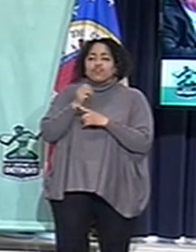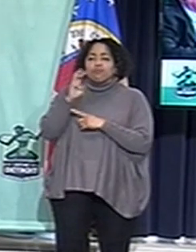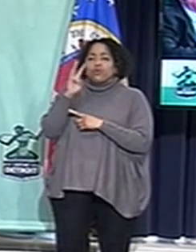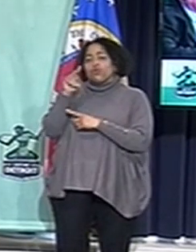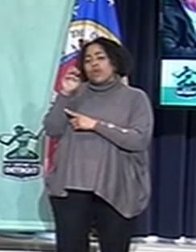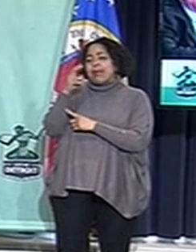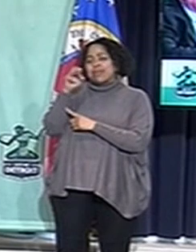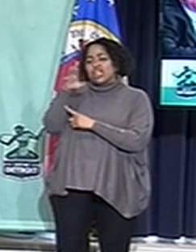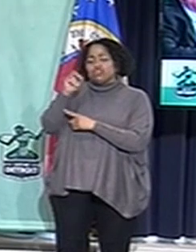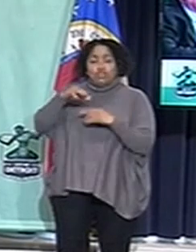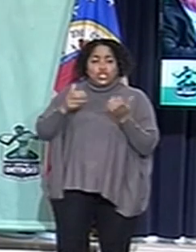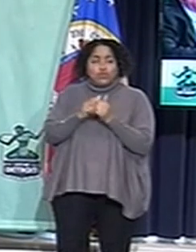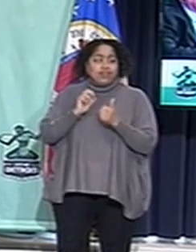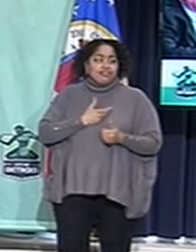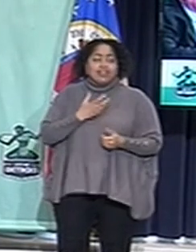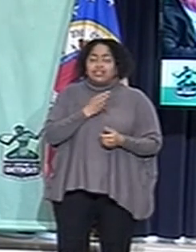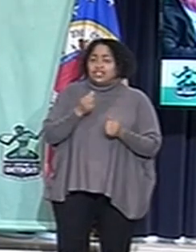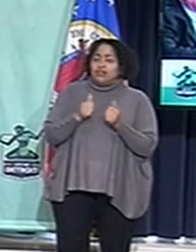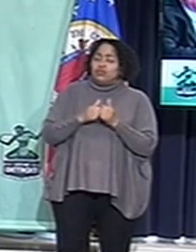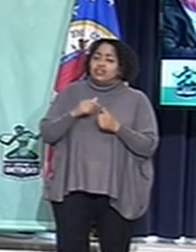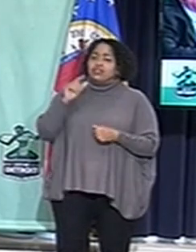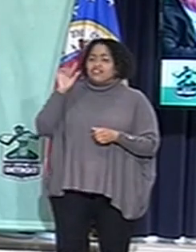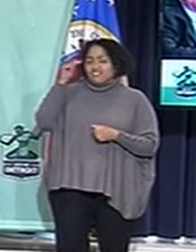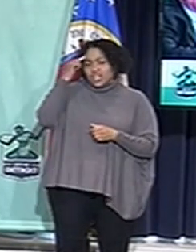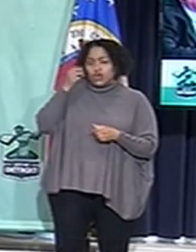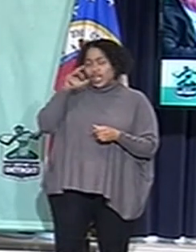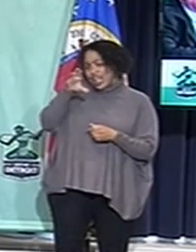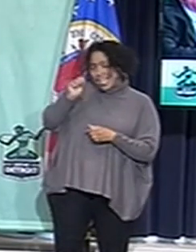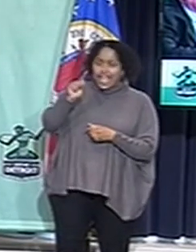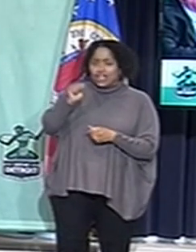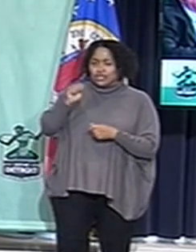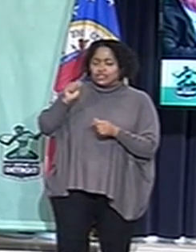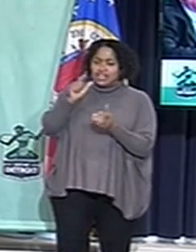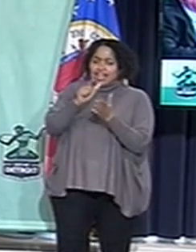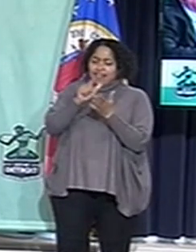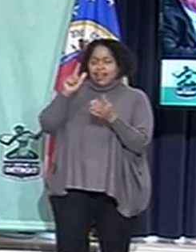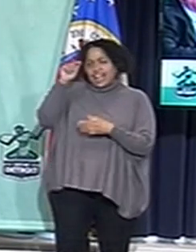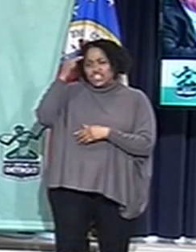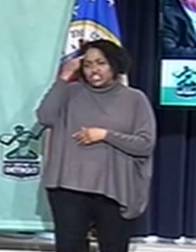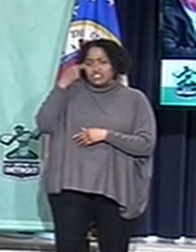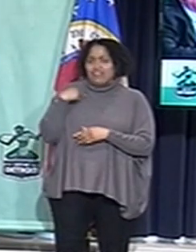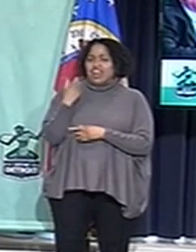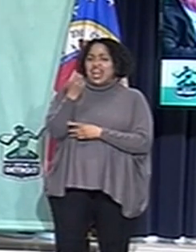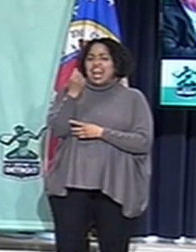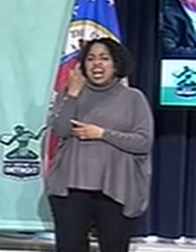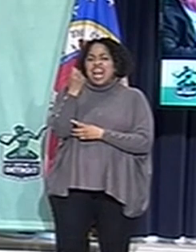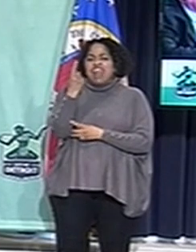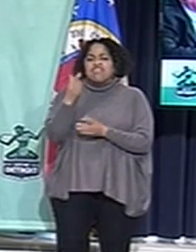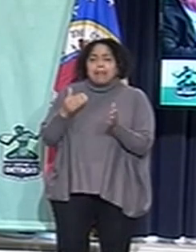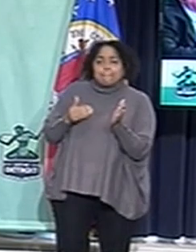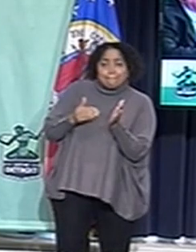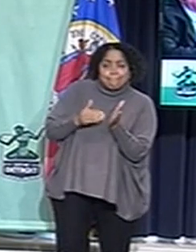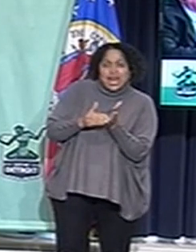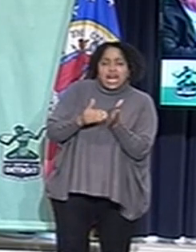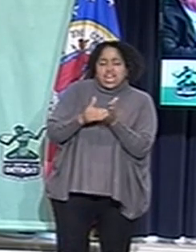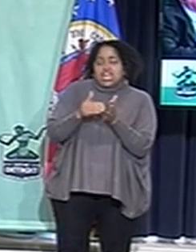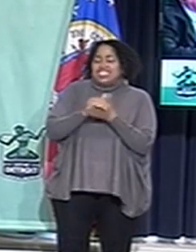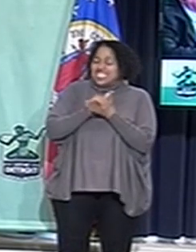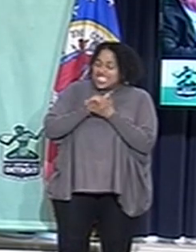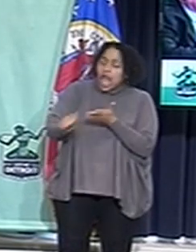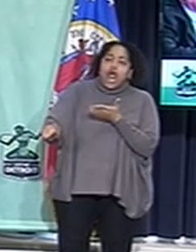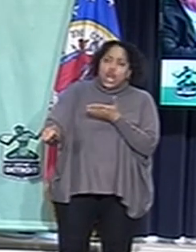the recent federal CARES legislation, there was an $11 million allocation made to Wayne Metro for Wayne